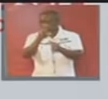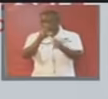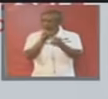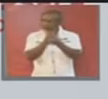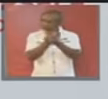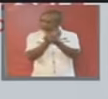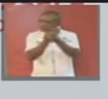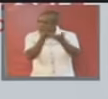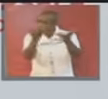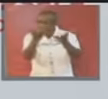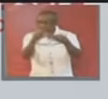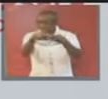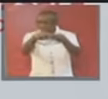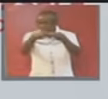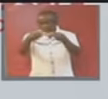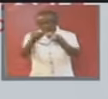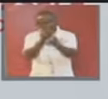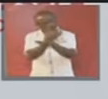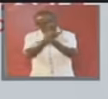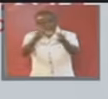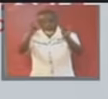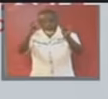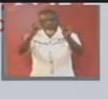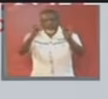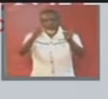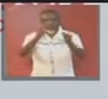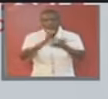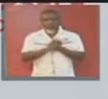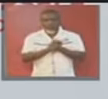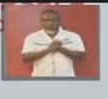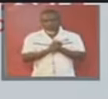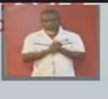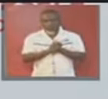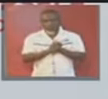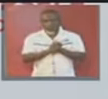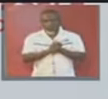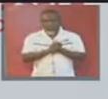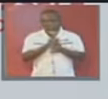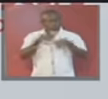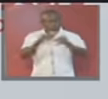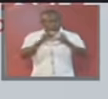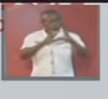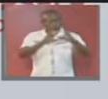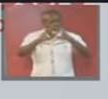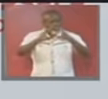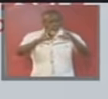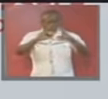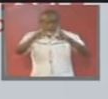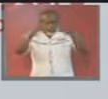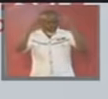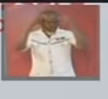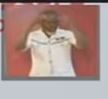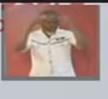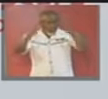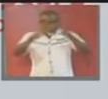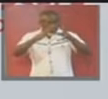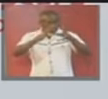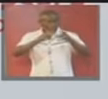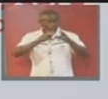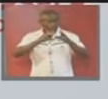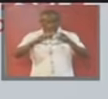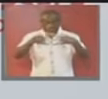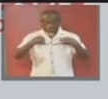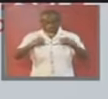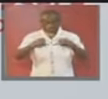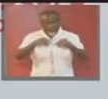the ministerial level, we are in communication as ministers of health. Recently, I was in communication with my